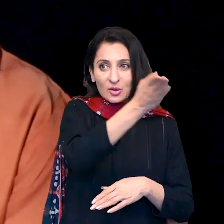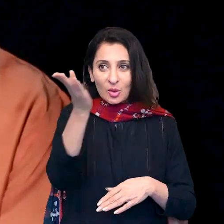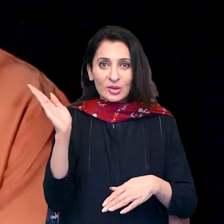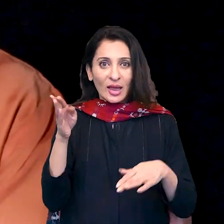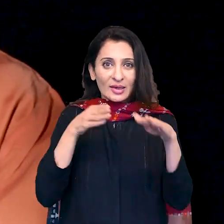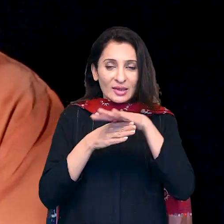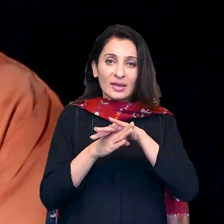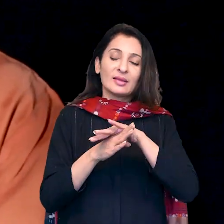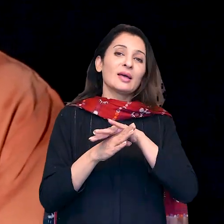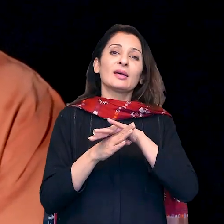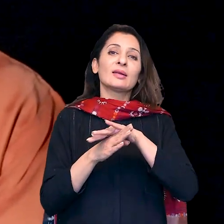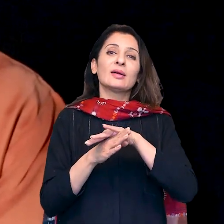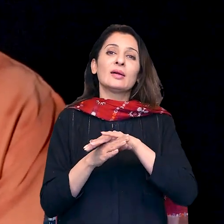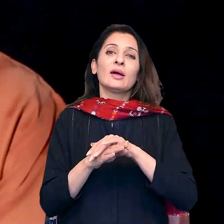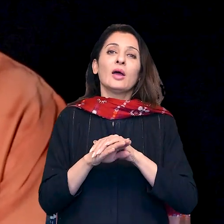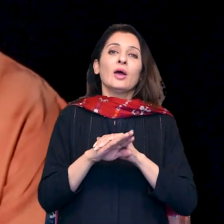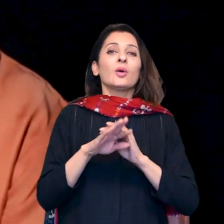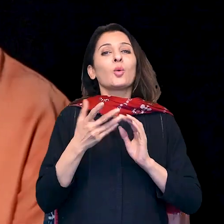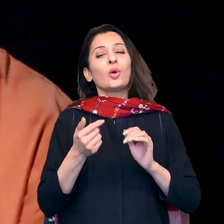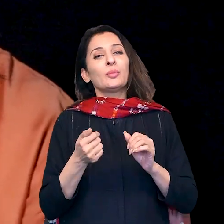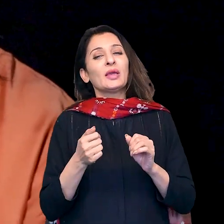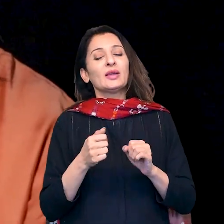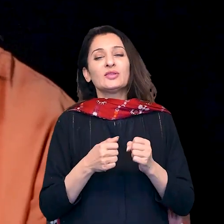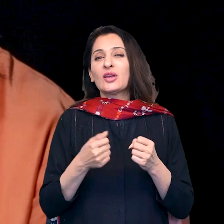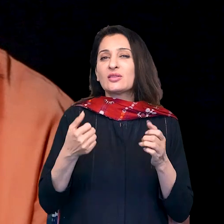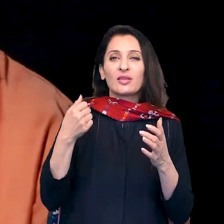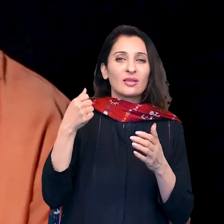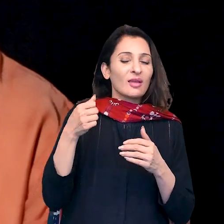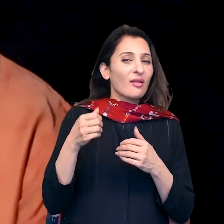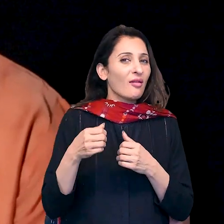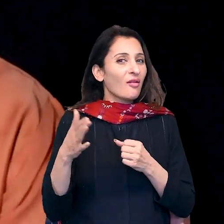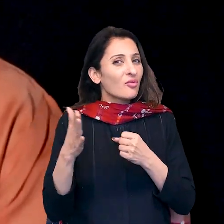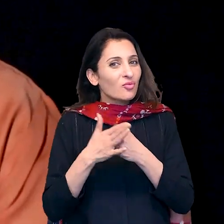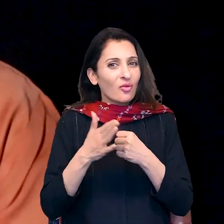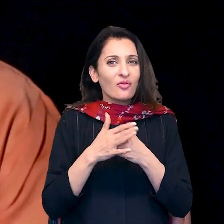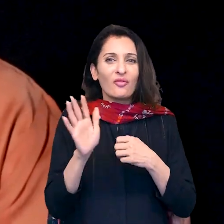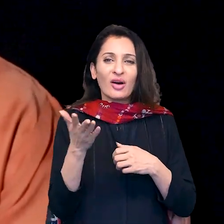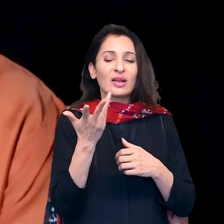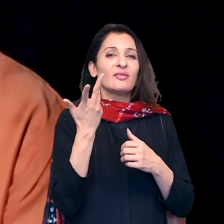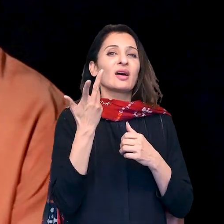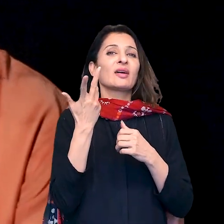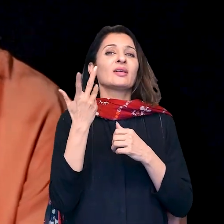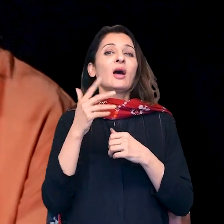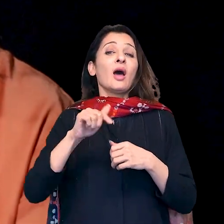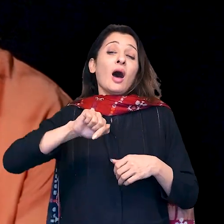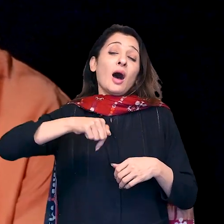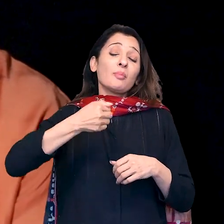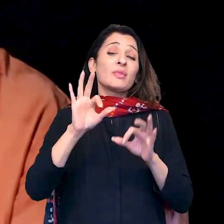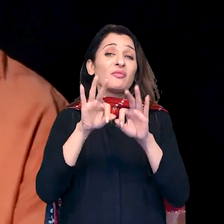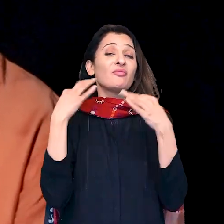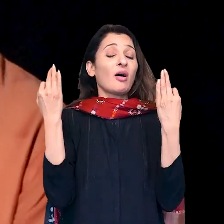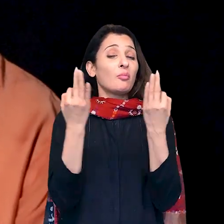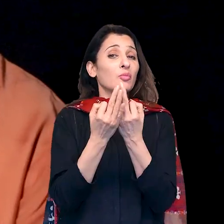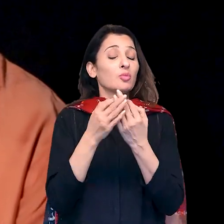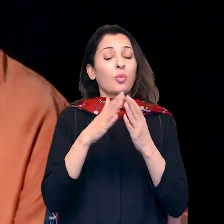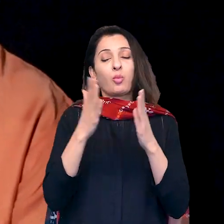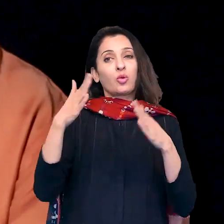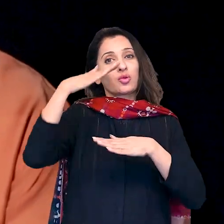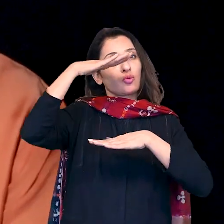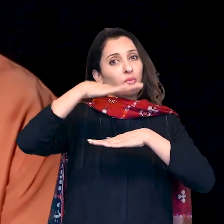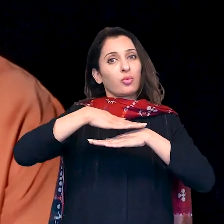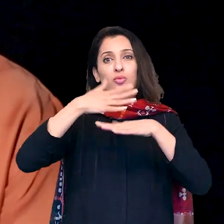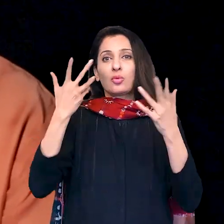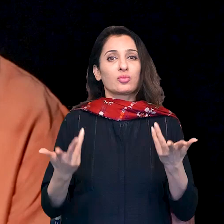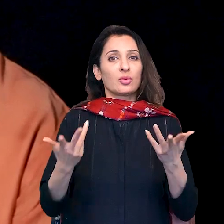society, sometimes the ideas of marriages, what your partner should be, is often dictated by your own family members, by